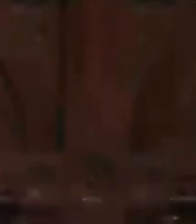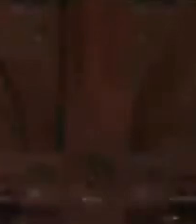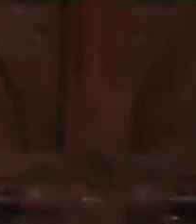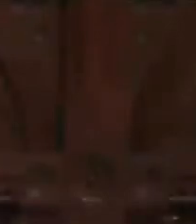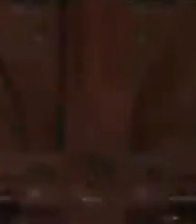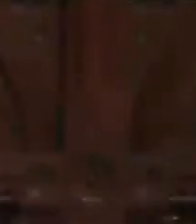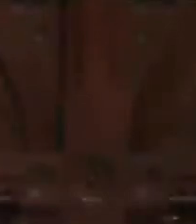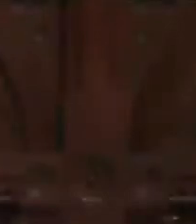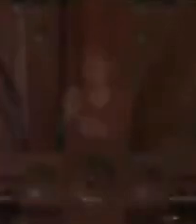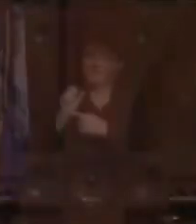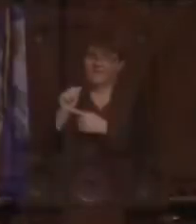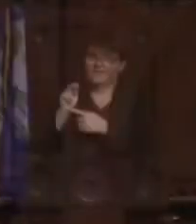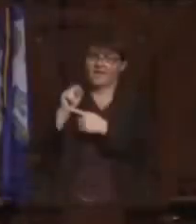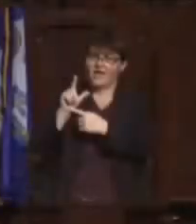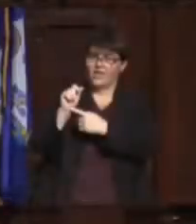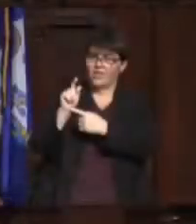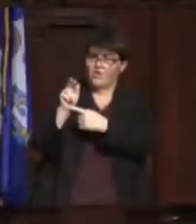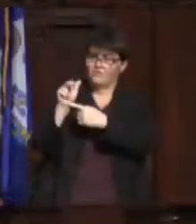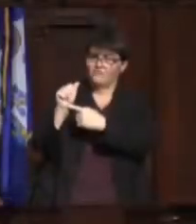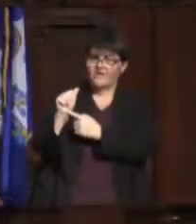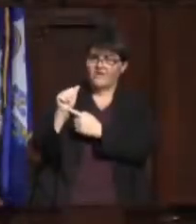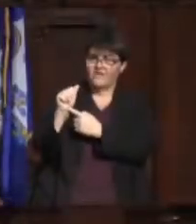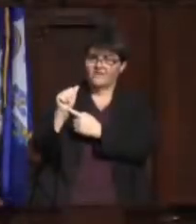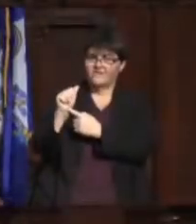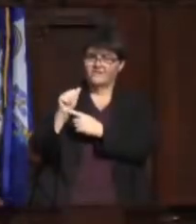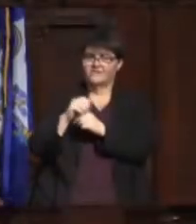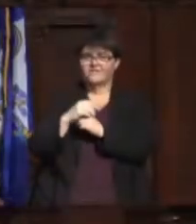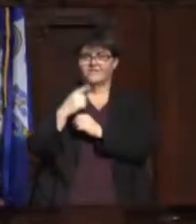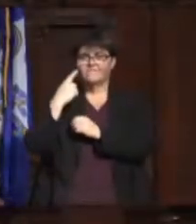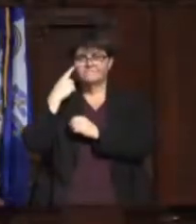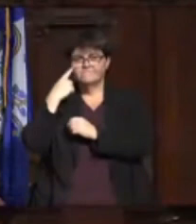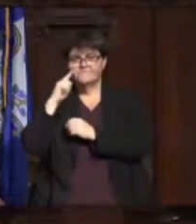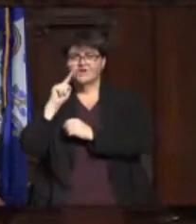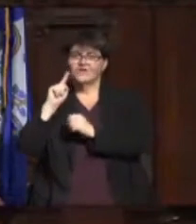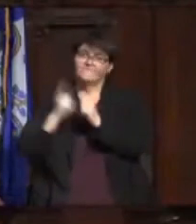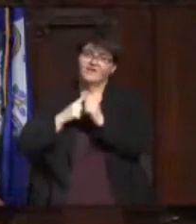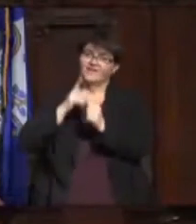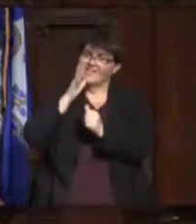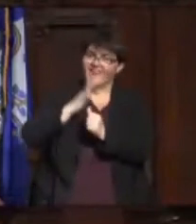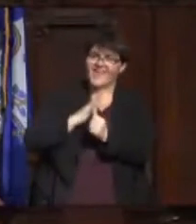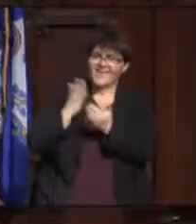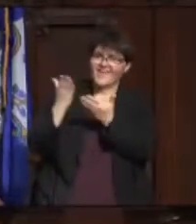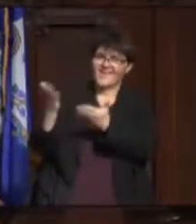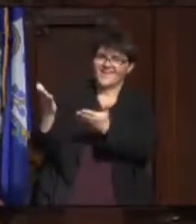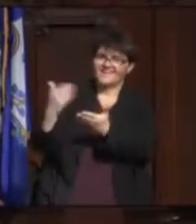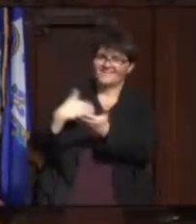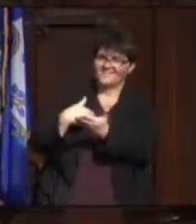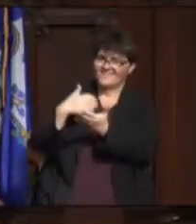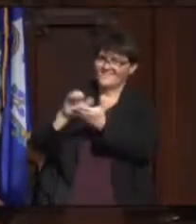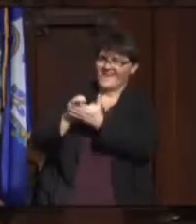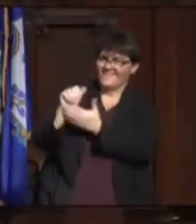First Lady Andy Lamont. Lieutenant Governor Bisewitz.